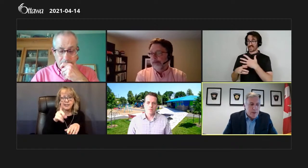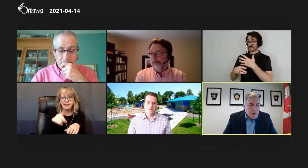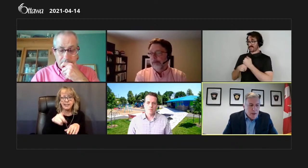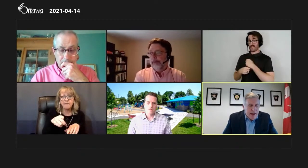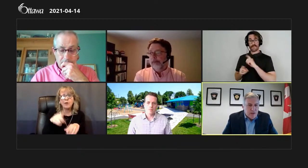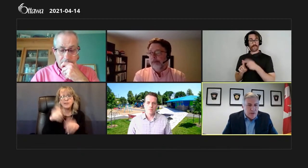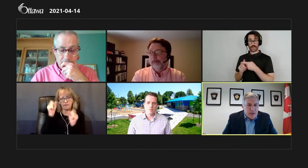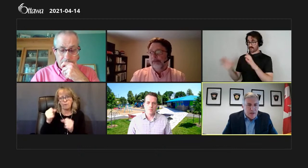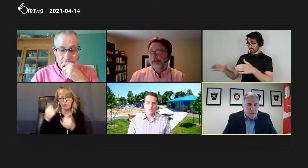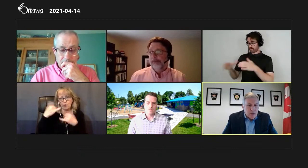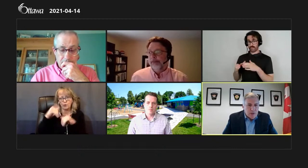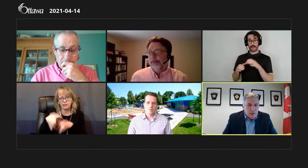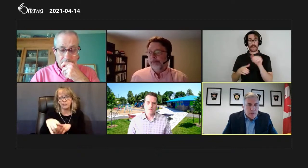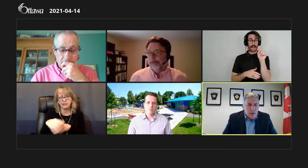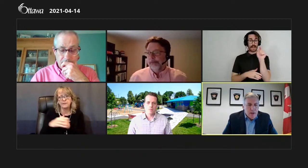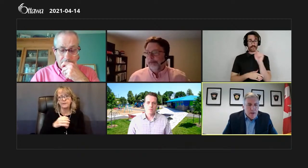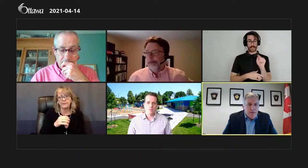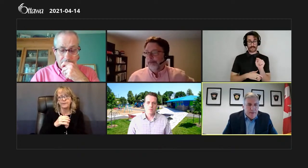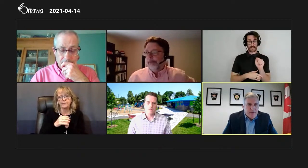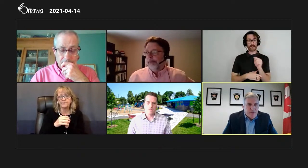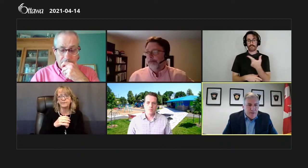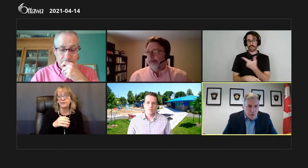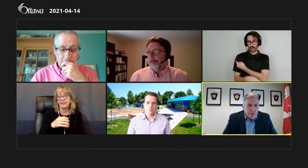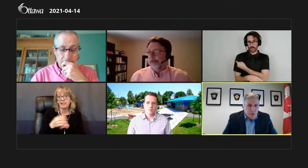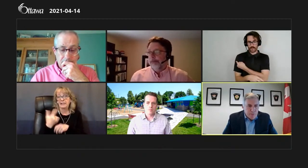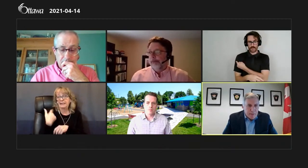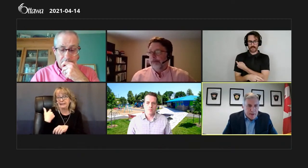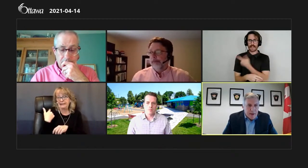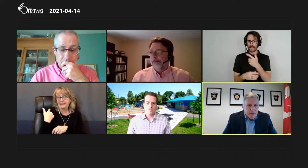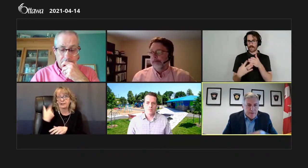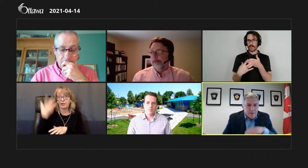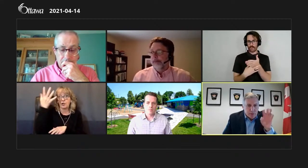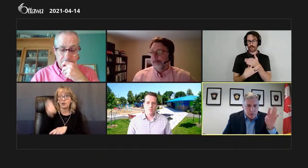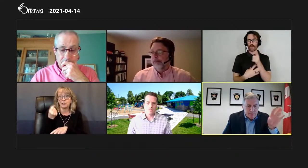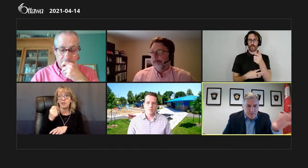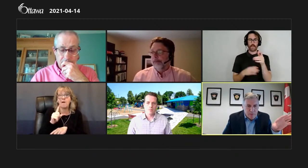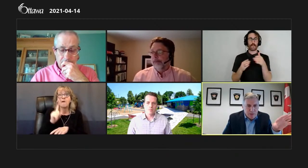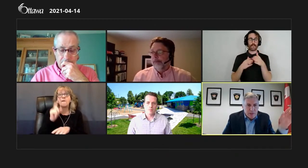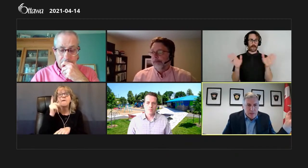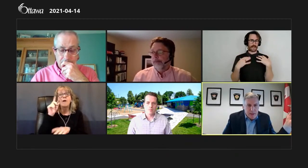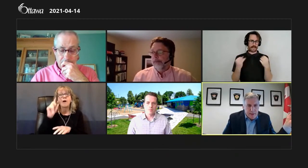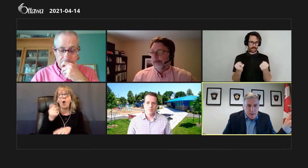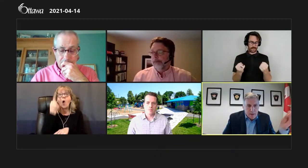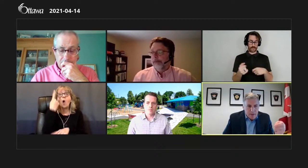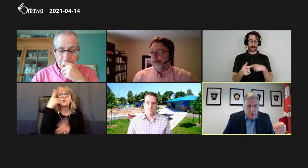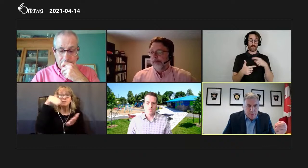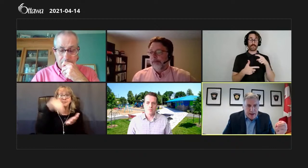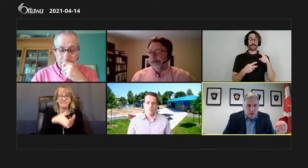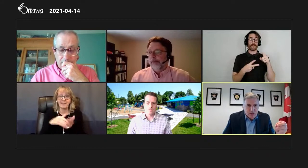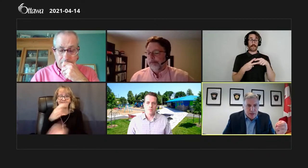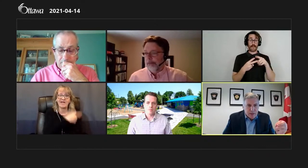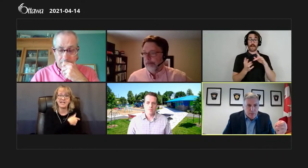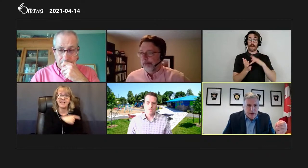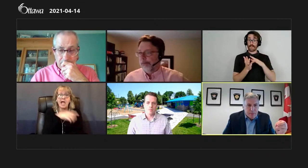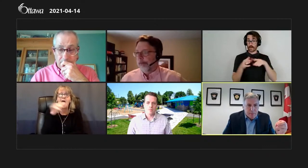11,000 AstraZeneca doses that flow through public health. So there's the pharmacies that get their AstraZeneca direct from the province,